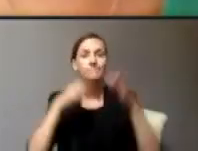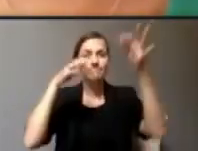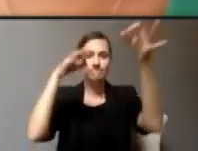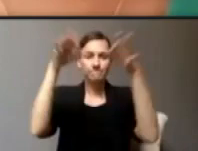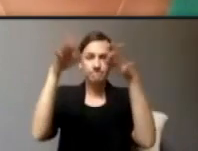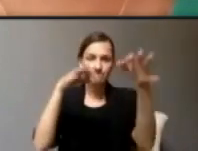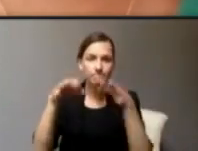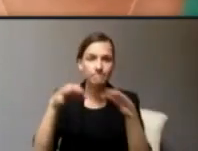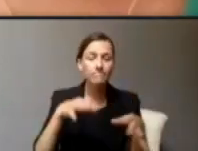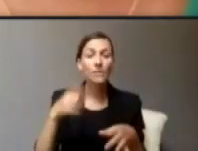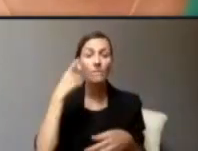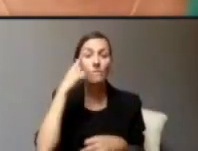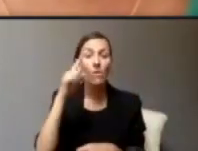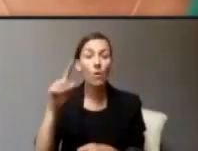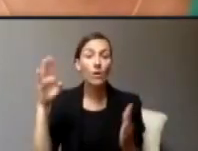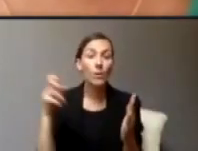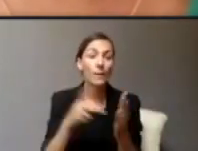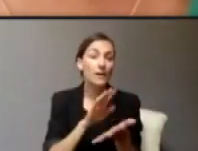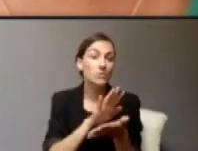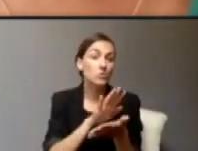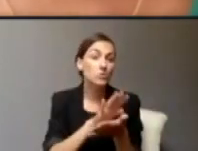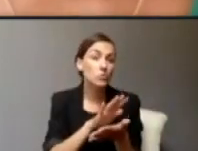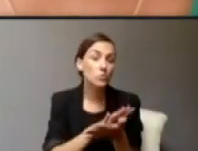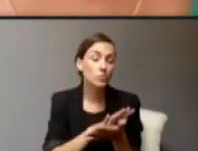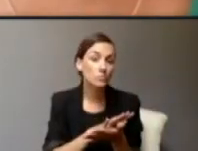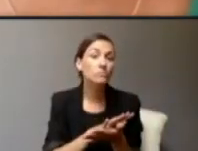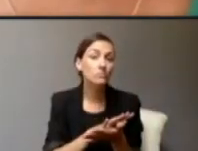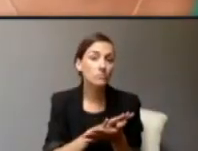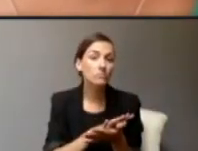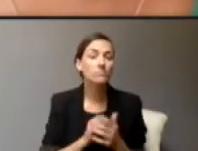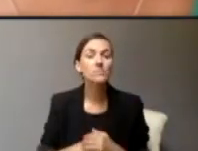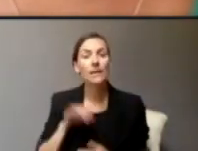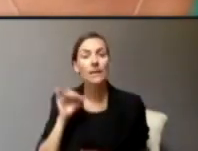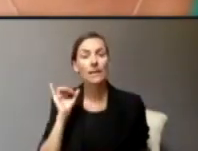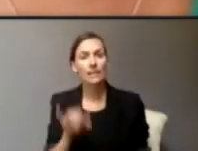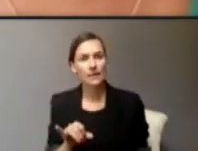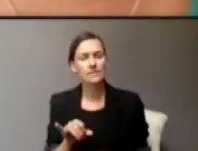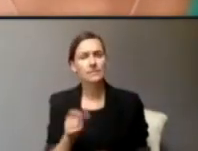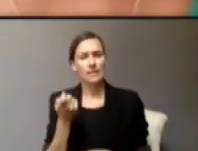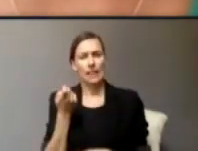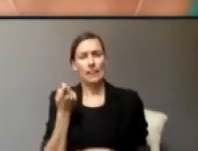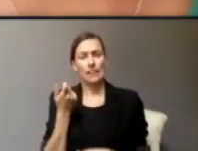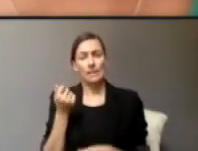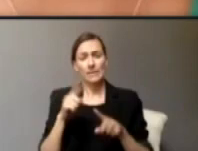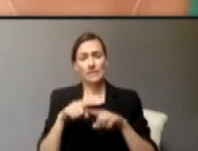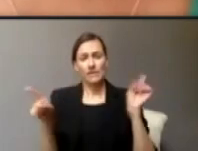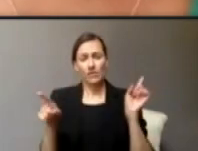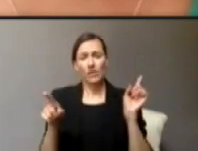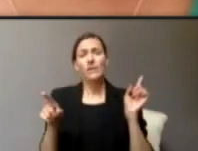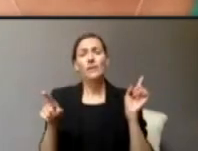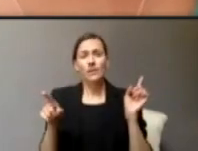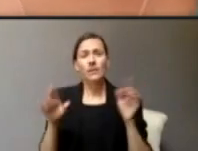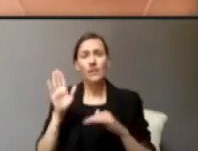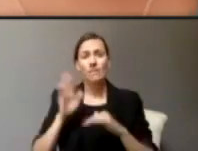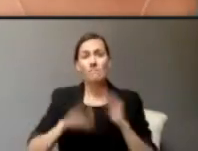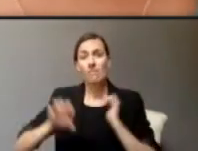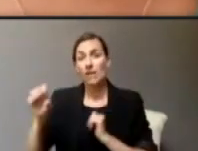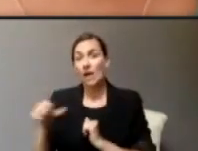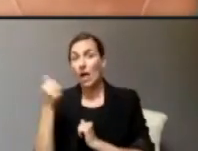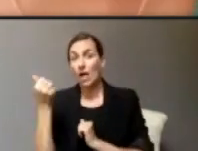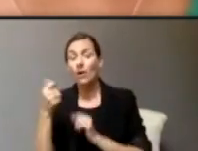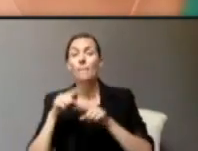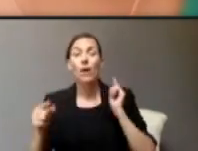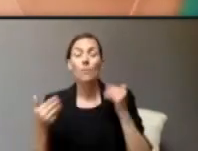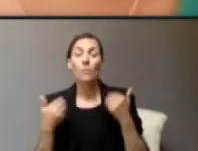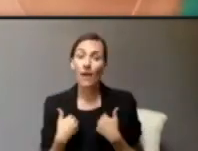roadmap, which is based upon the return to school roadmap. Essentially, it's a little bit different, but we're providing additional